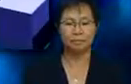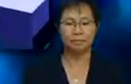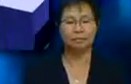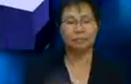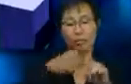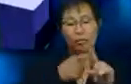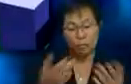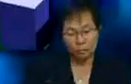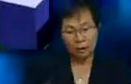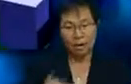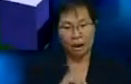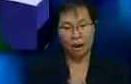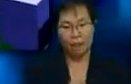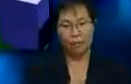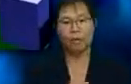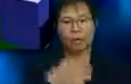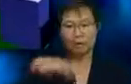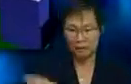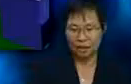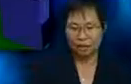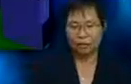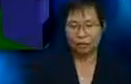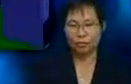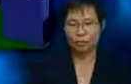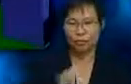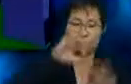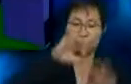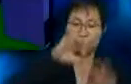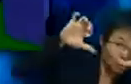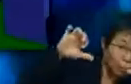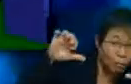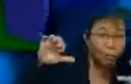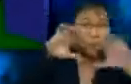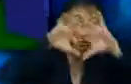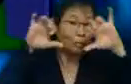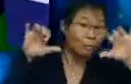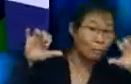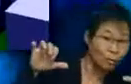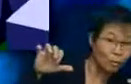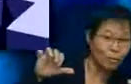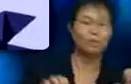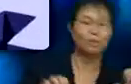From here, I will take you to explore the world of science.